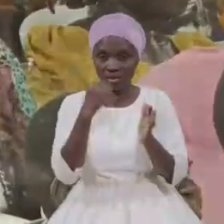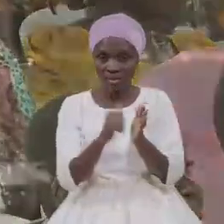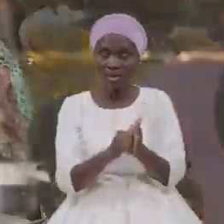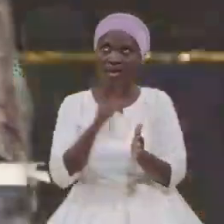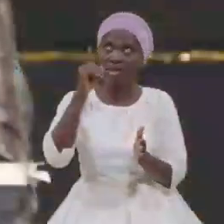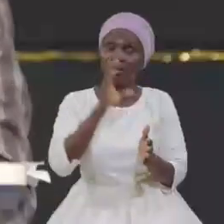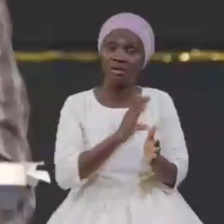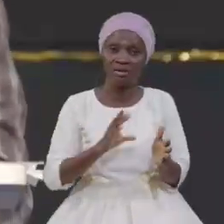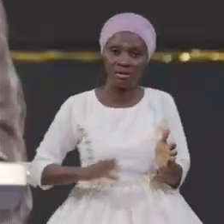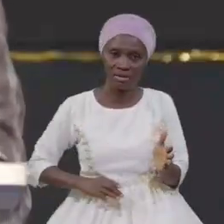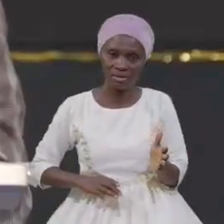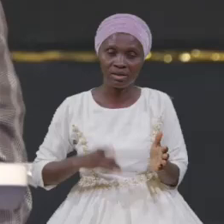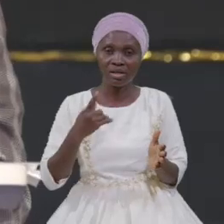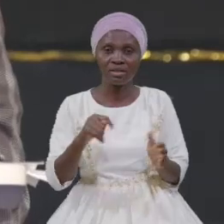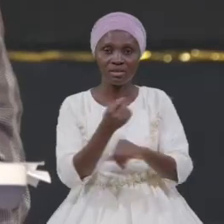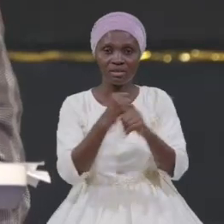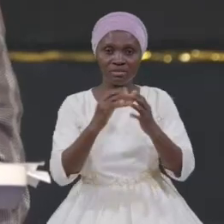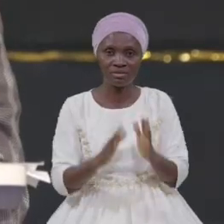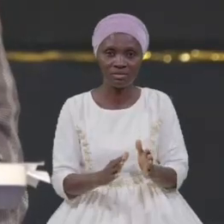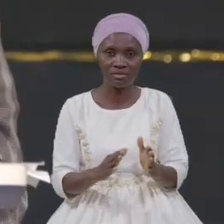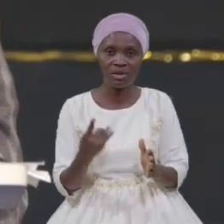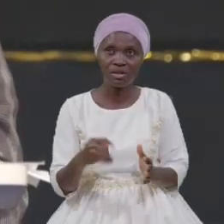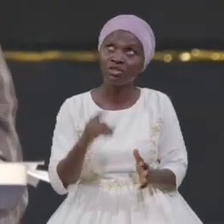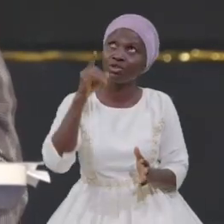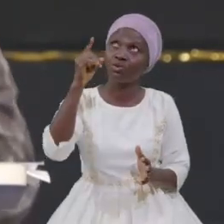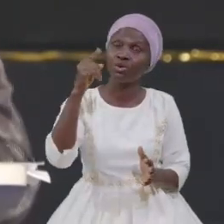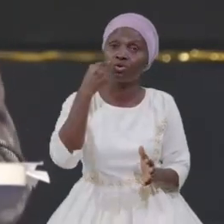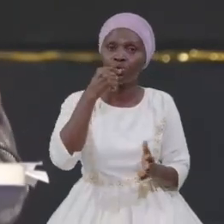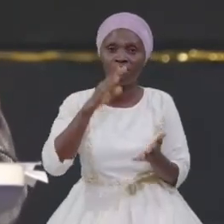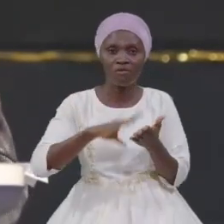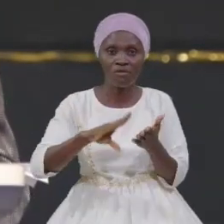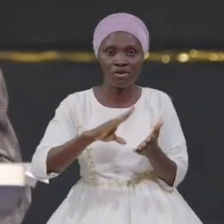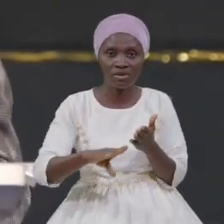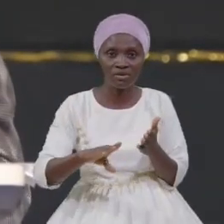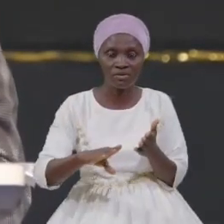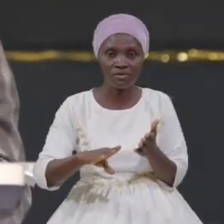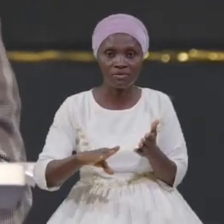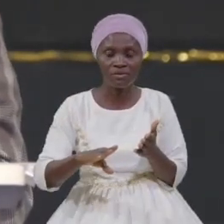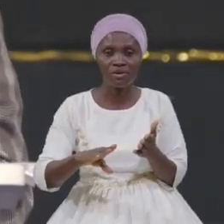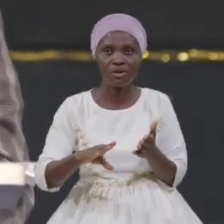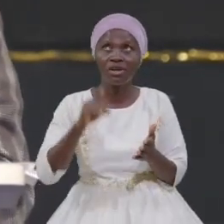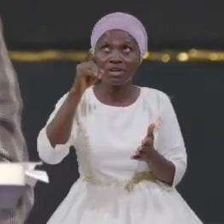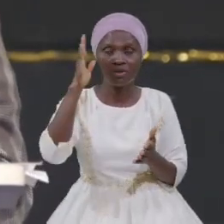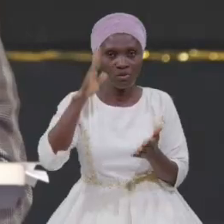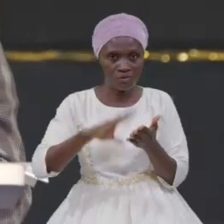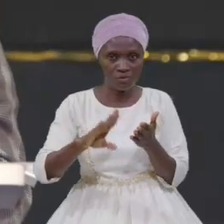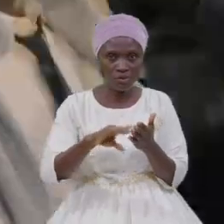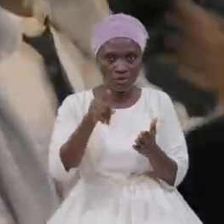Him, Christ, the one who forgives, who will forgive you tonight.